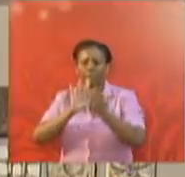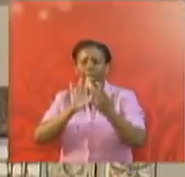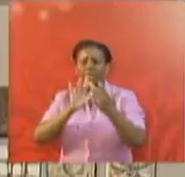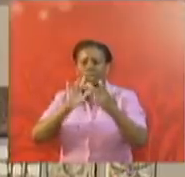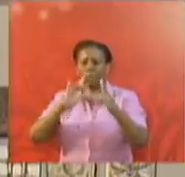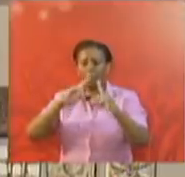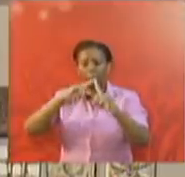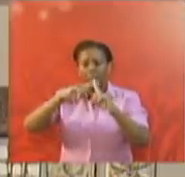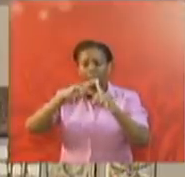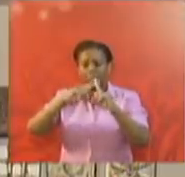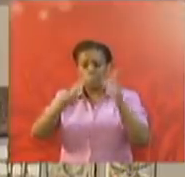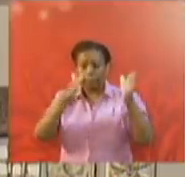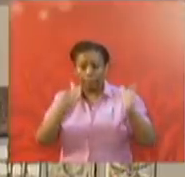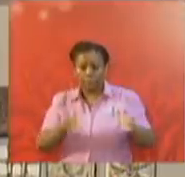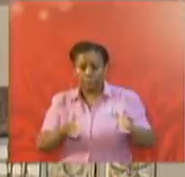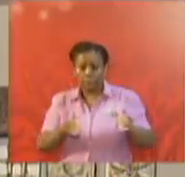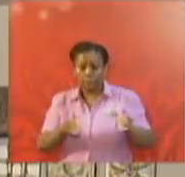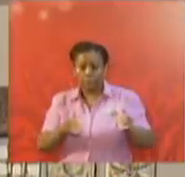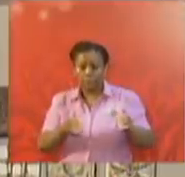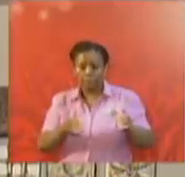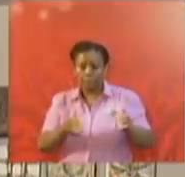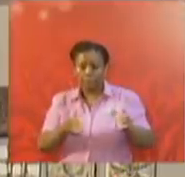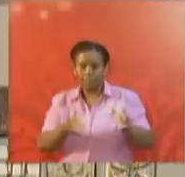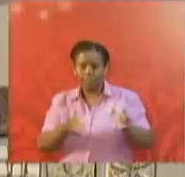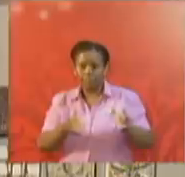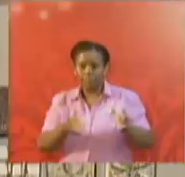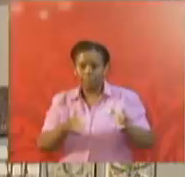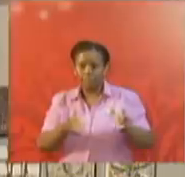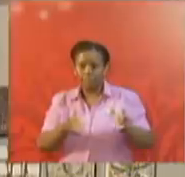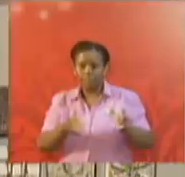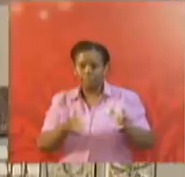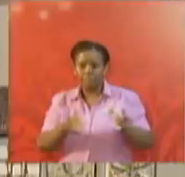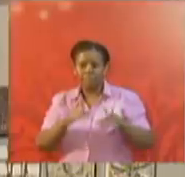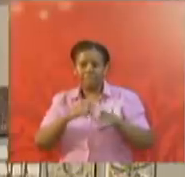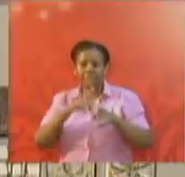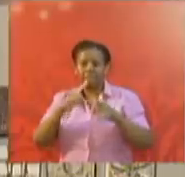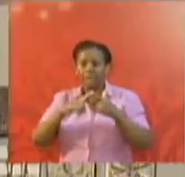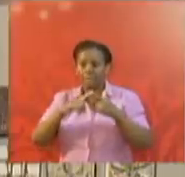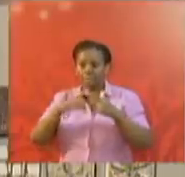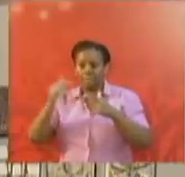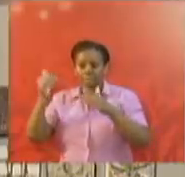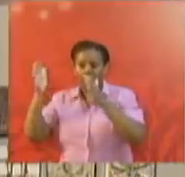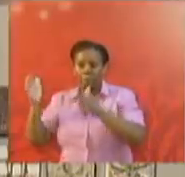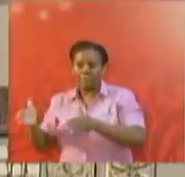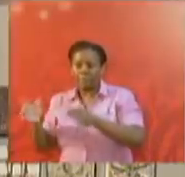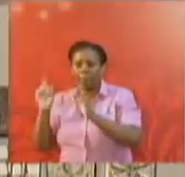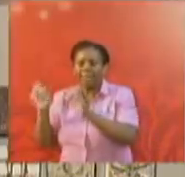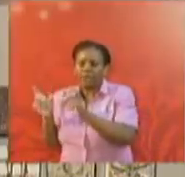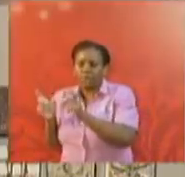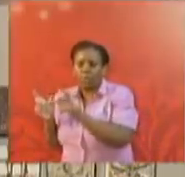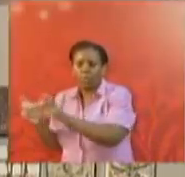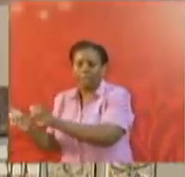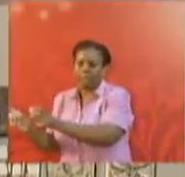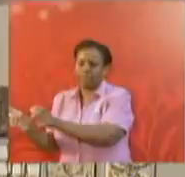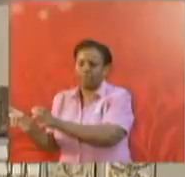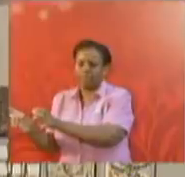primary contacts of confirmed cases are expected to be quarantined. I'm not sure if there's any